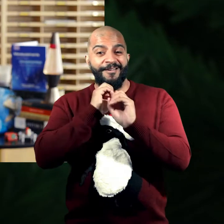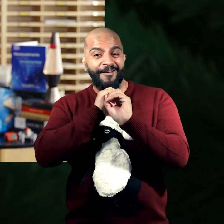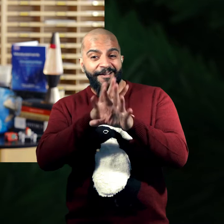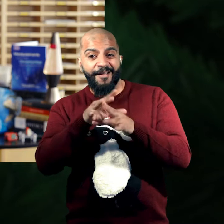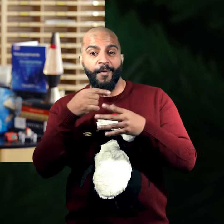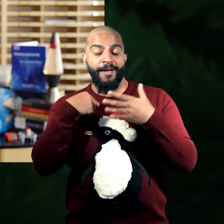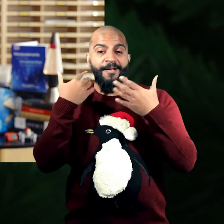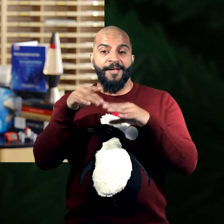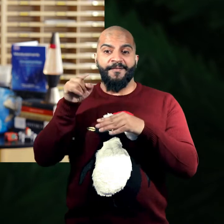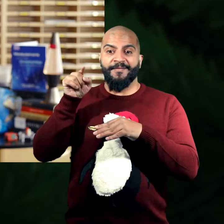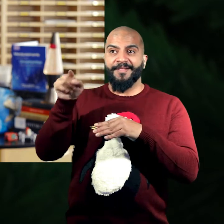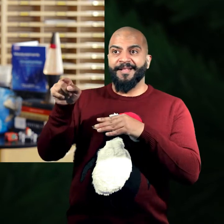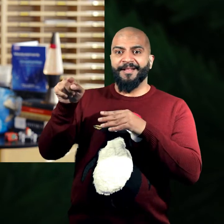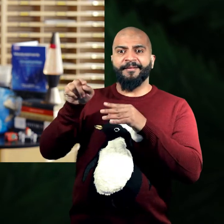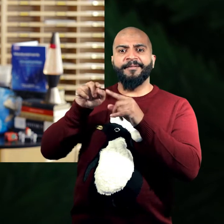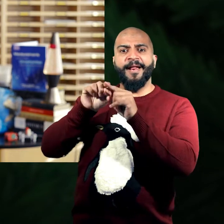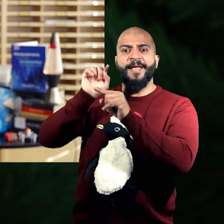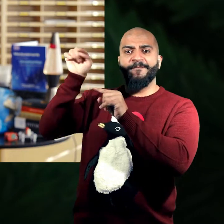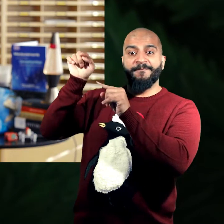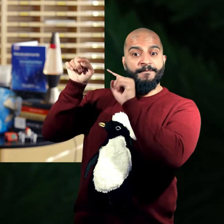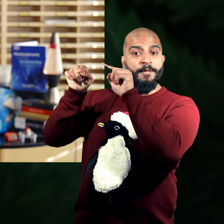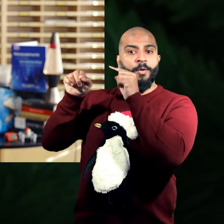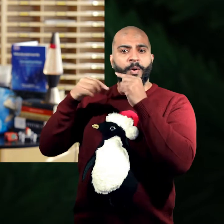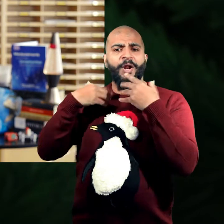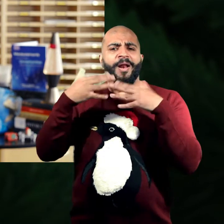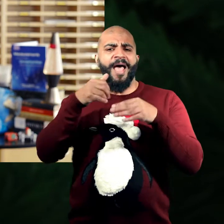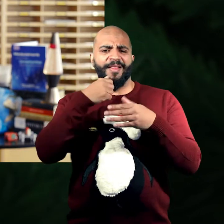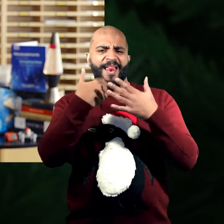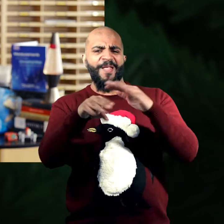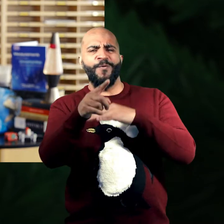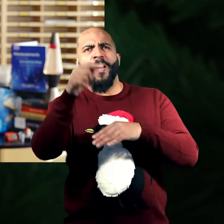I could leave this as a cliffhanger, but then that's not nice